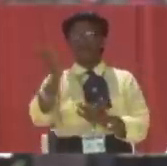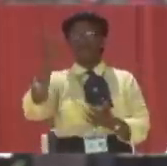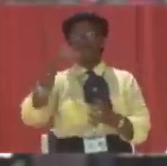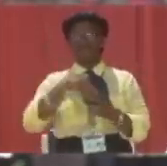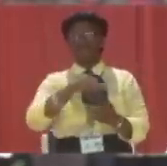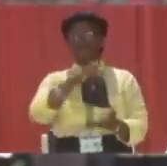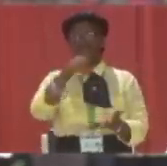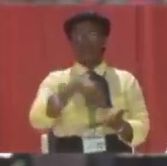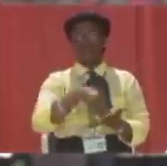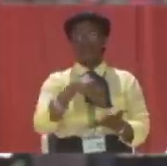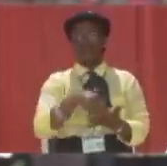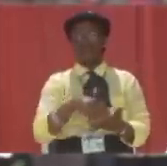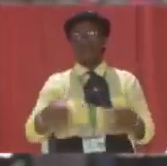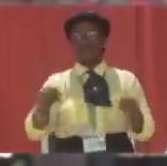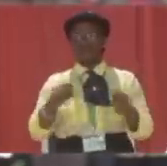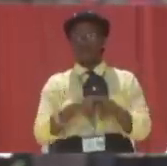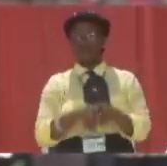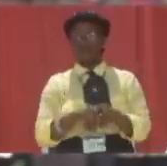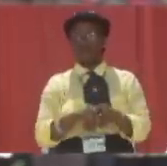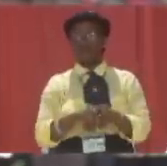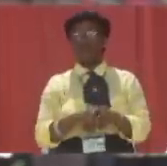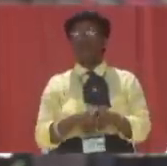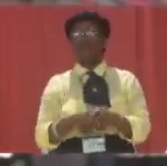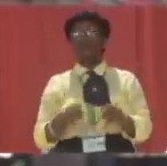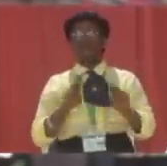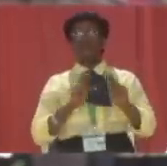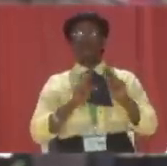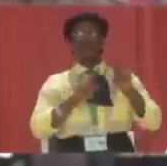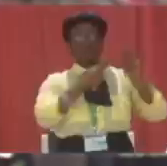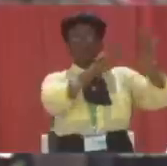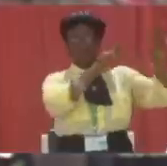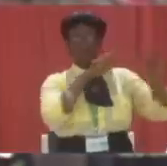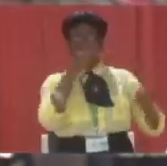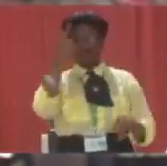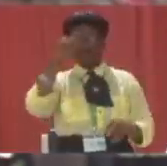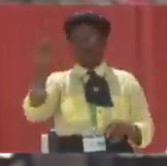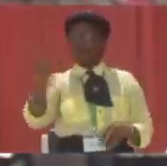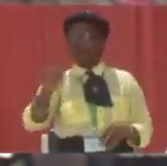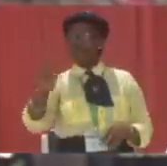So you locate where you see pastors